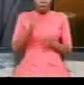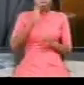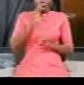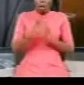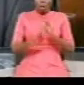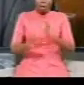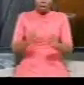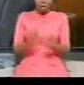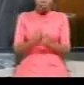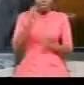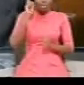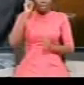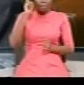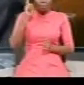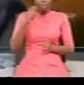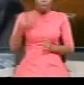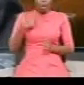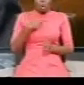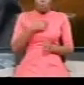with him,